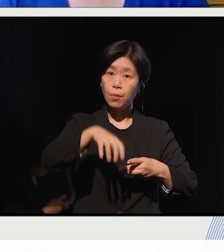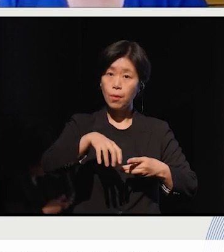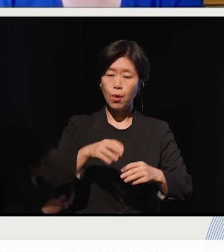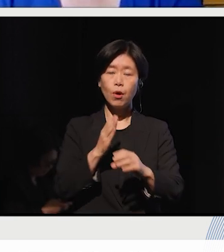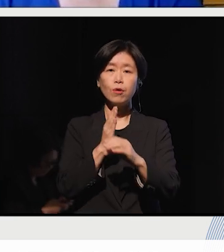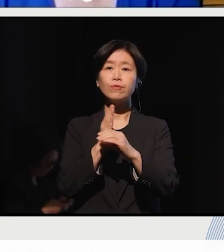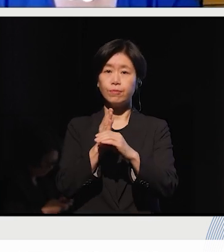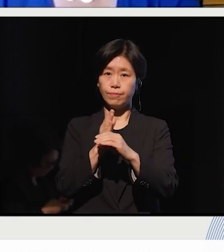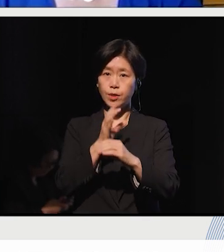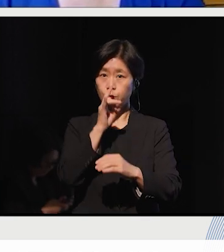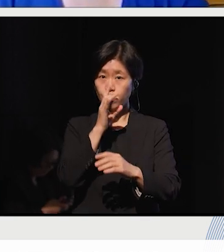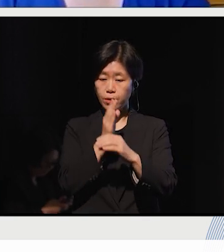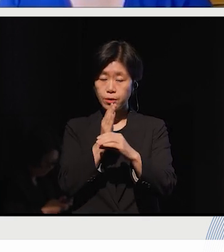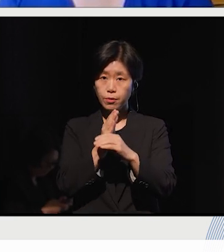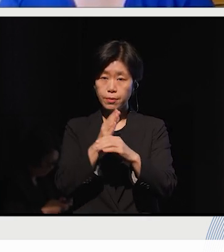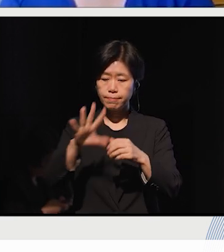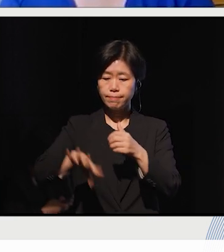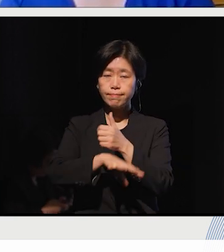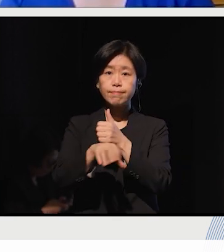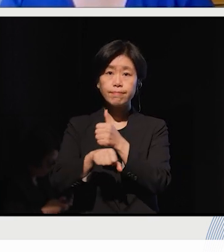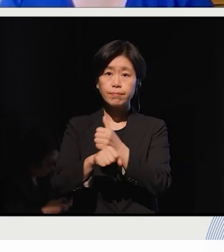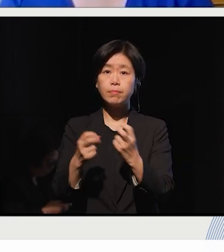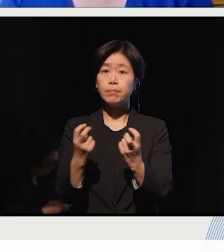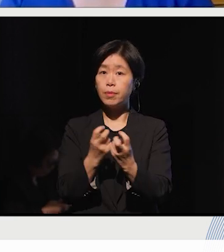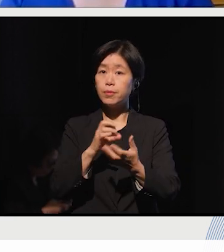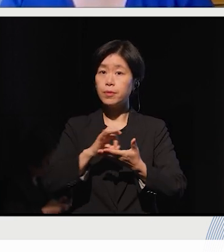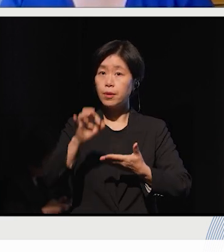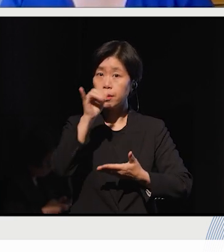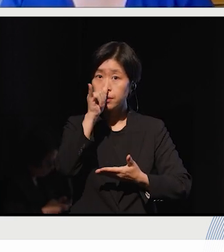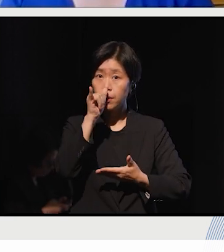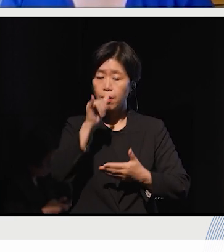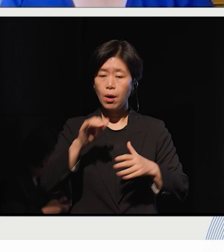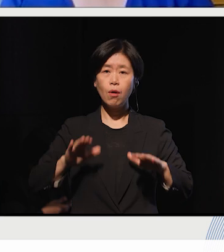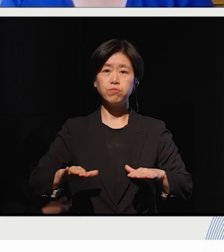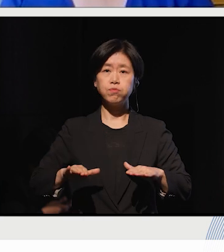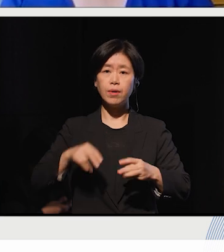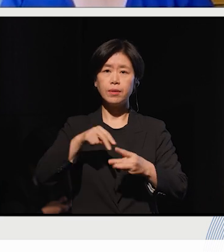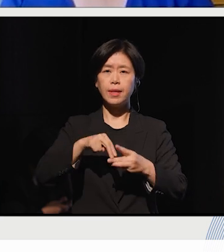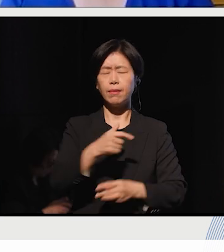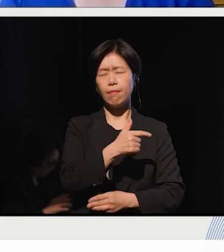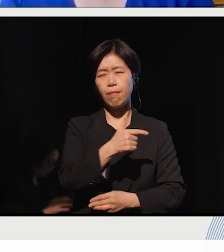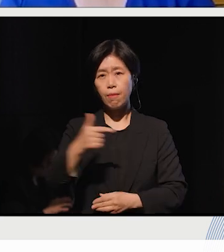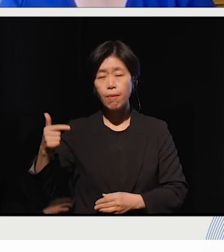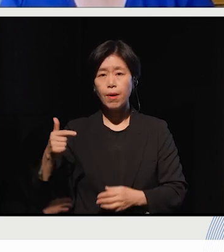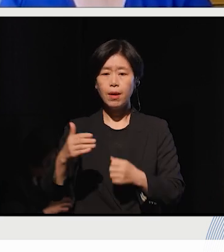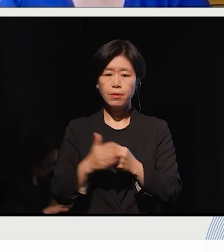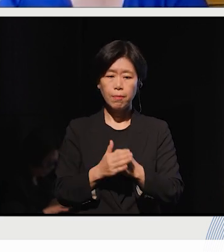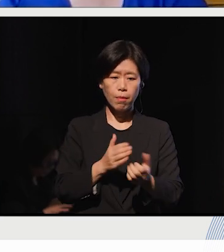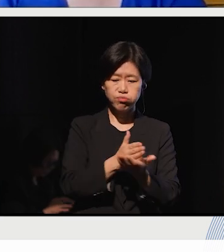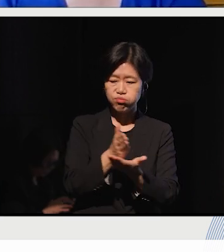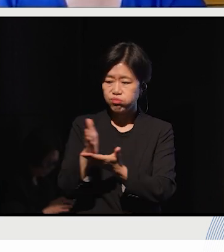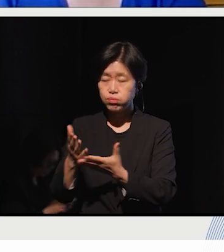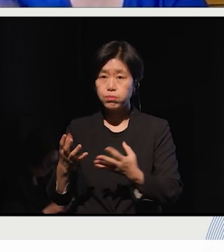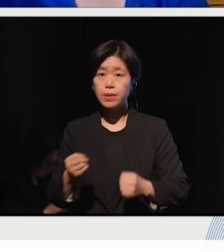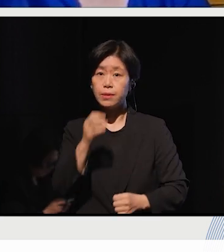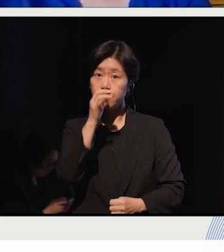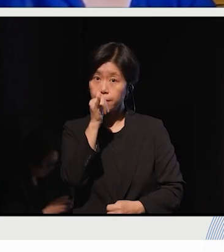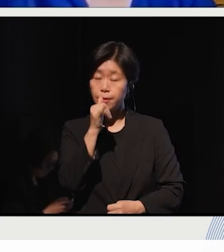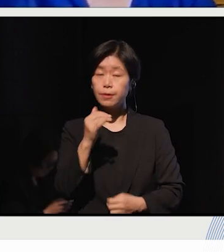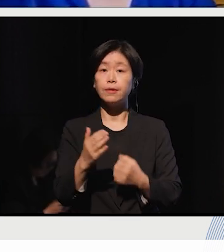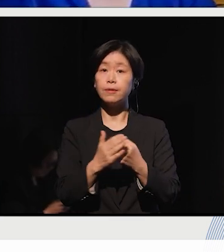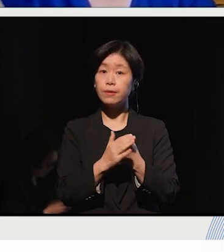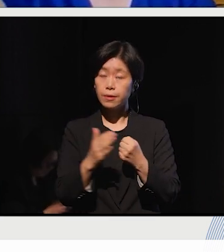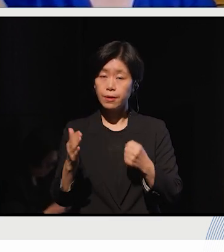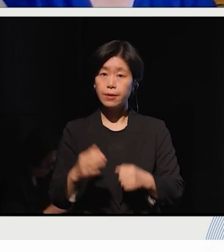of Access and VSA, because we're such a large institution and we're so complex that if